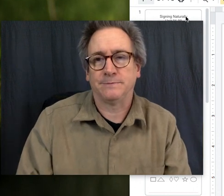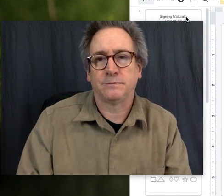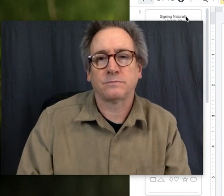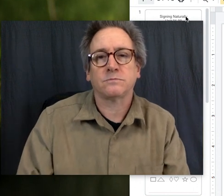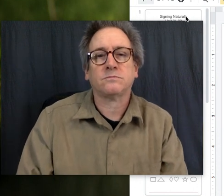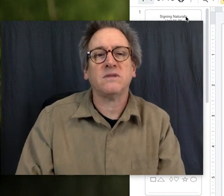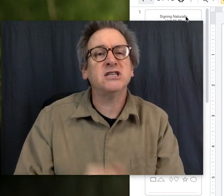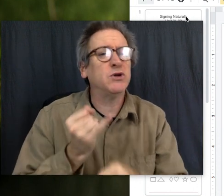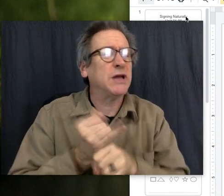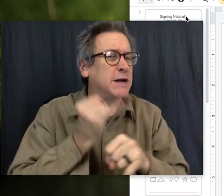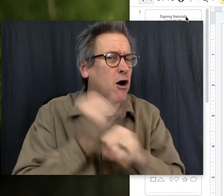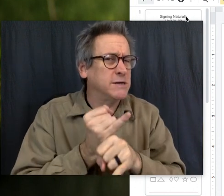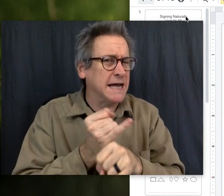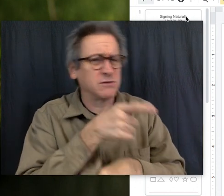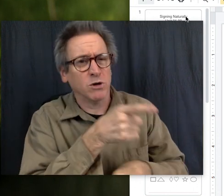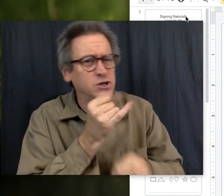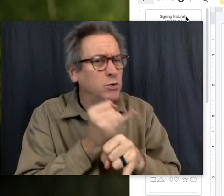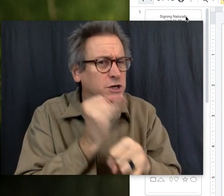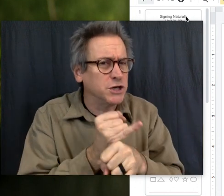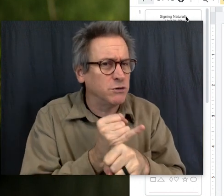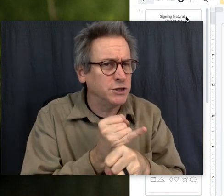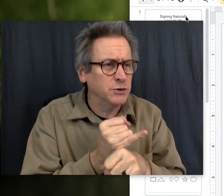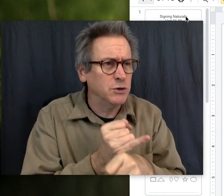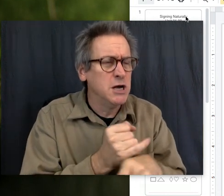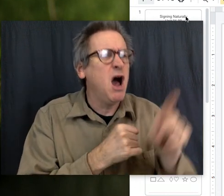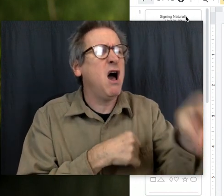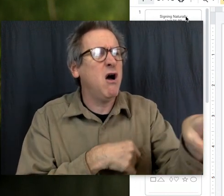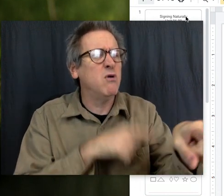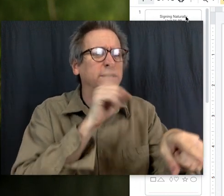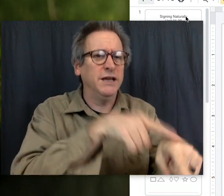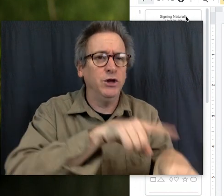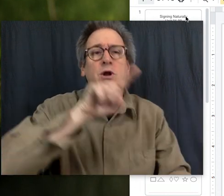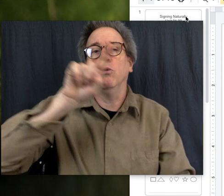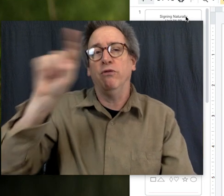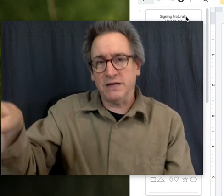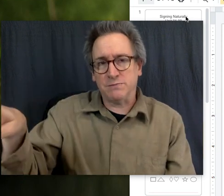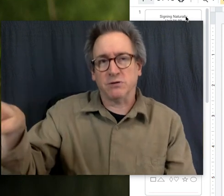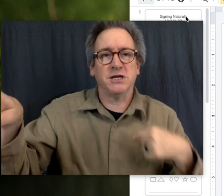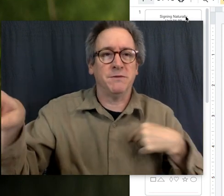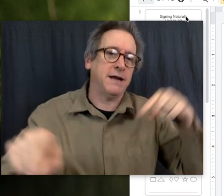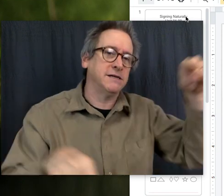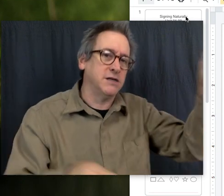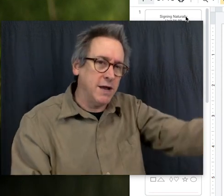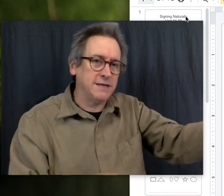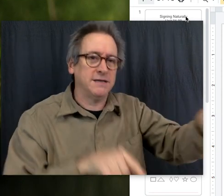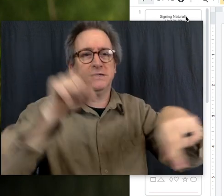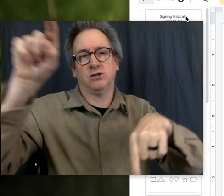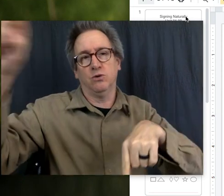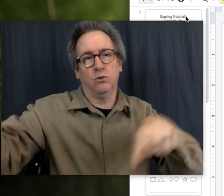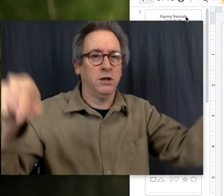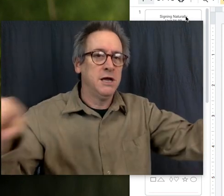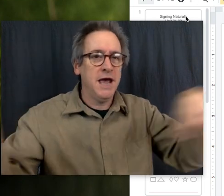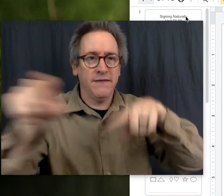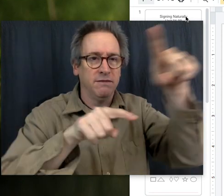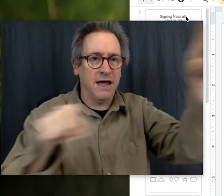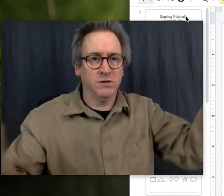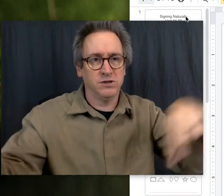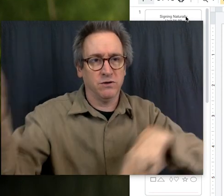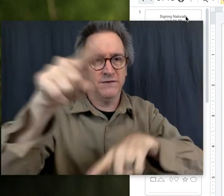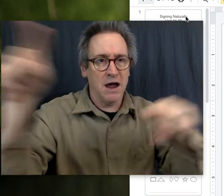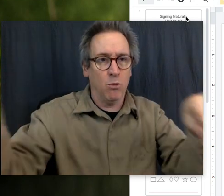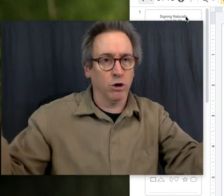that. So they would always ask, "What school did you go to?" "Oh, did you know this person? My cousin went to this school," and